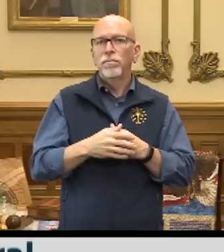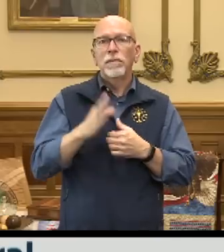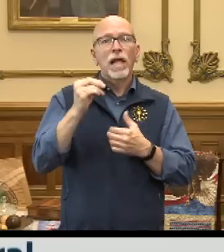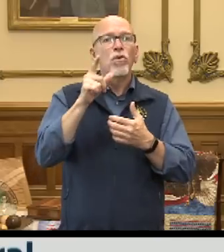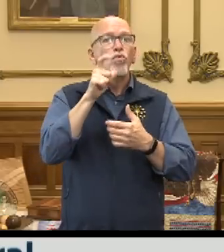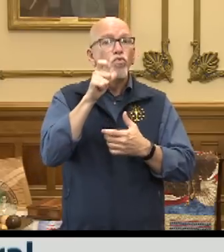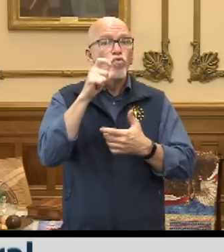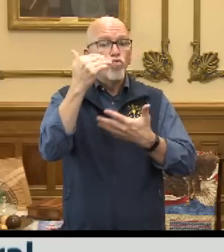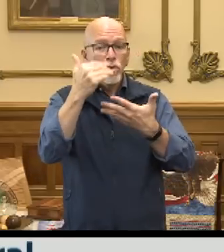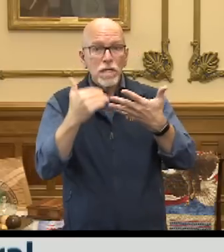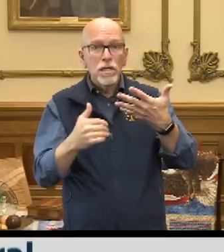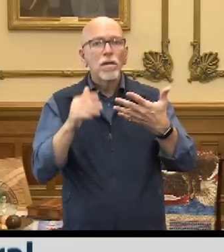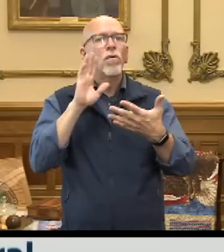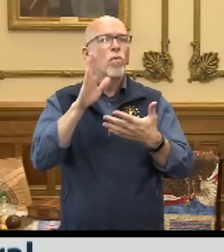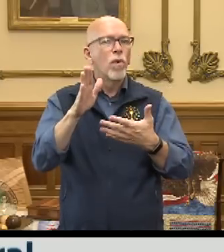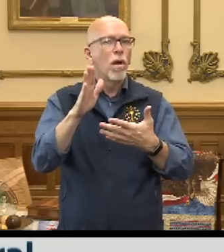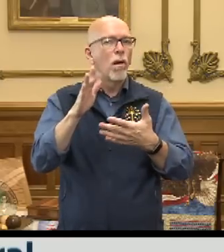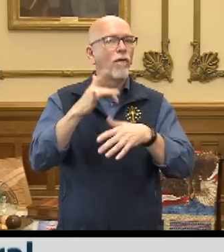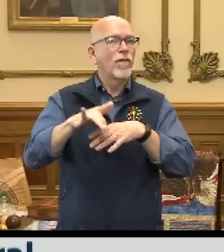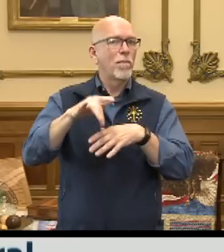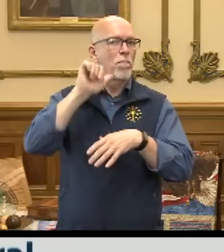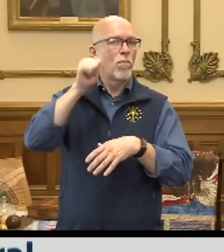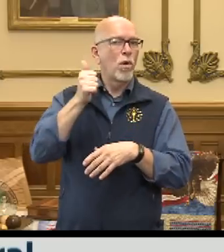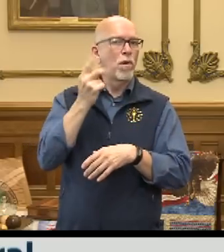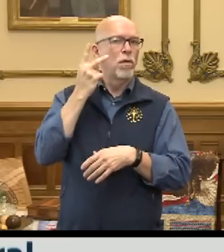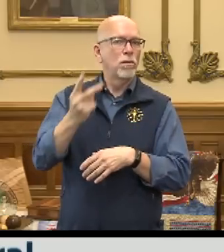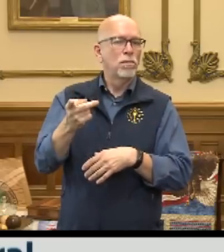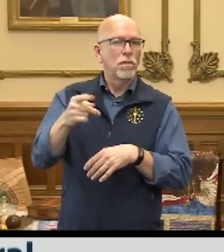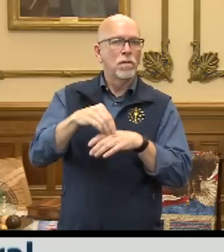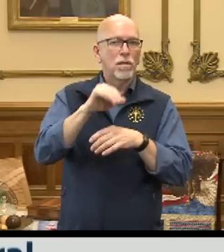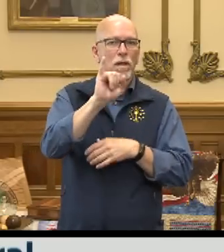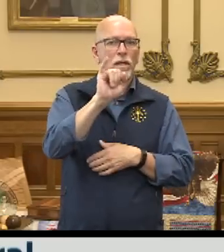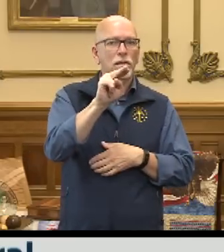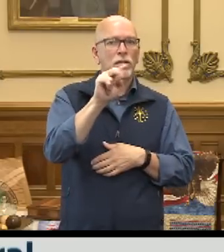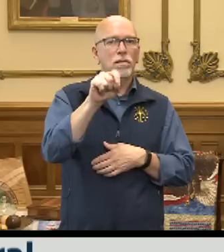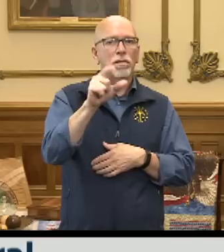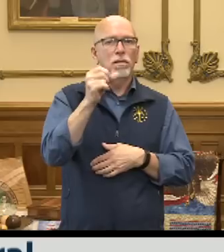of the recipients will be available tomorrow at